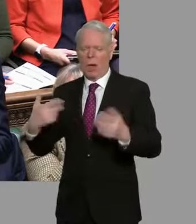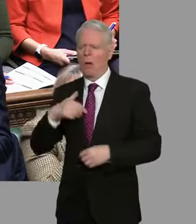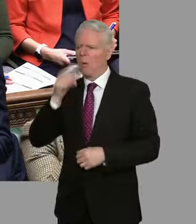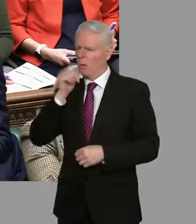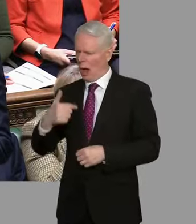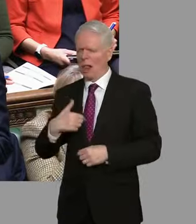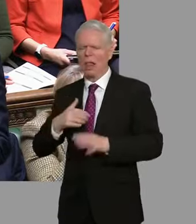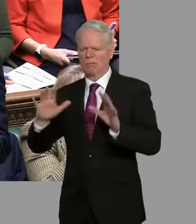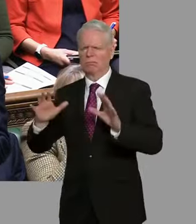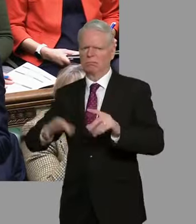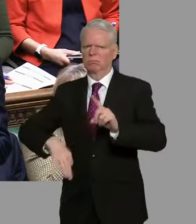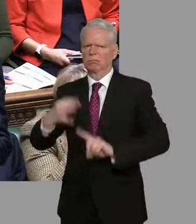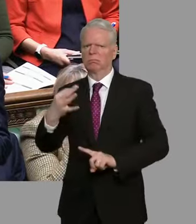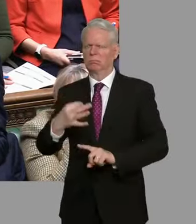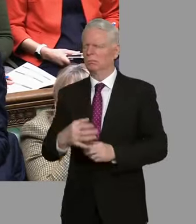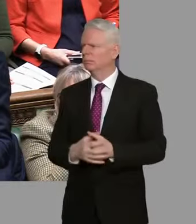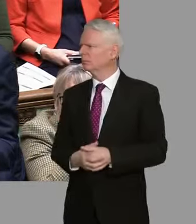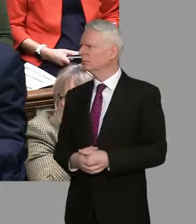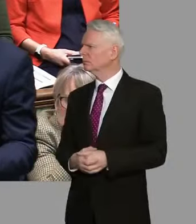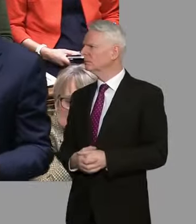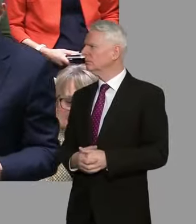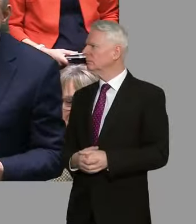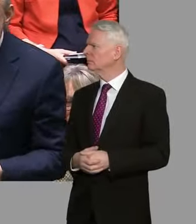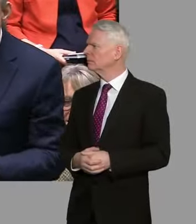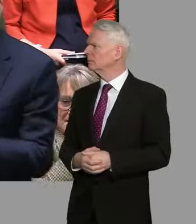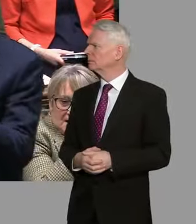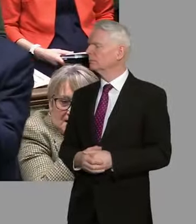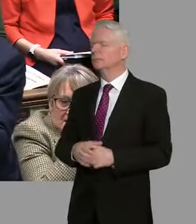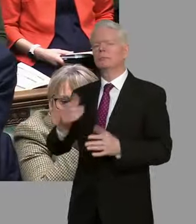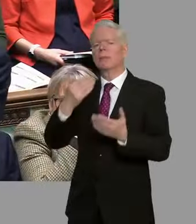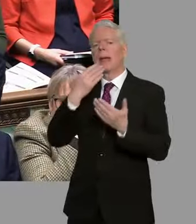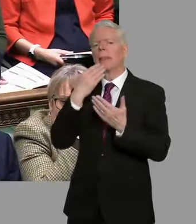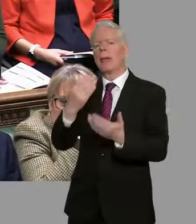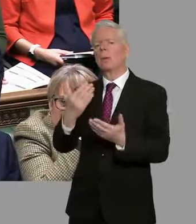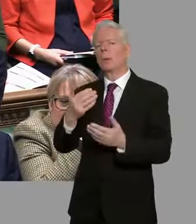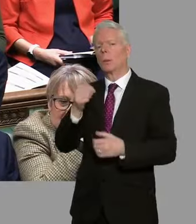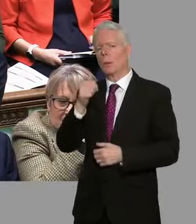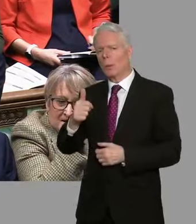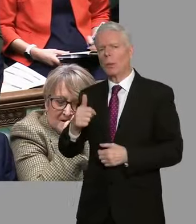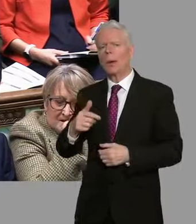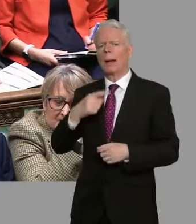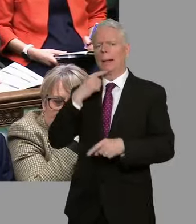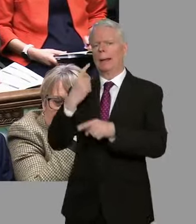of President-elect Biden can work together to bring